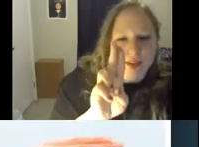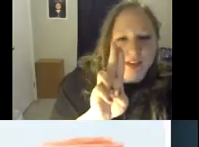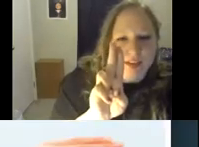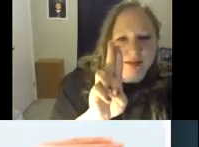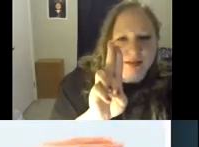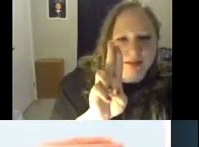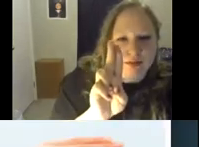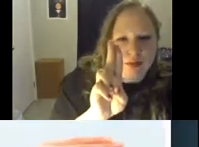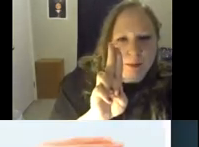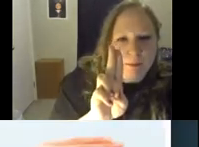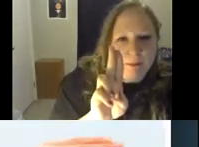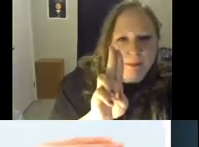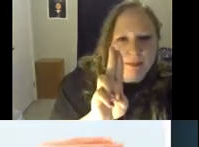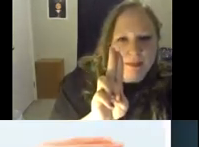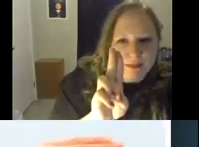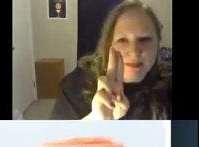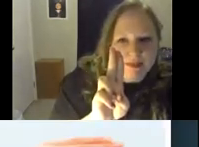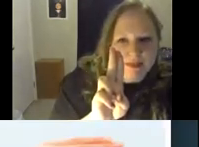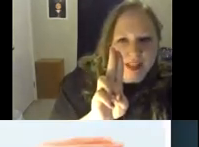U,